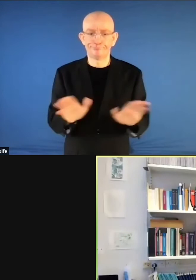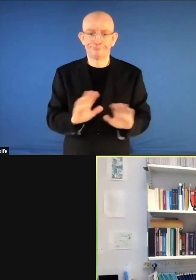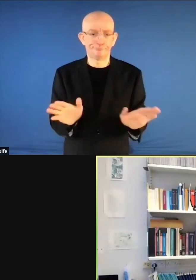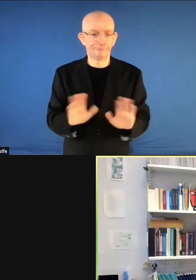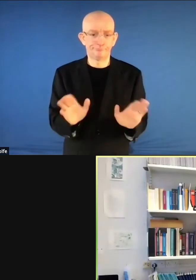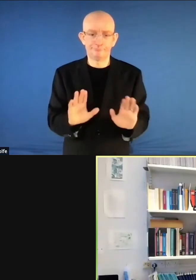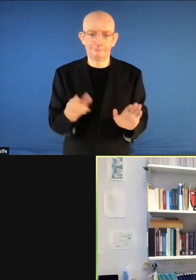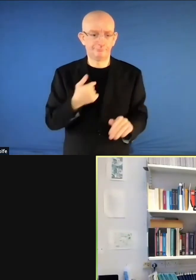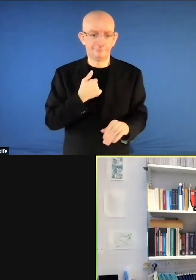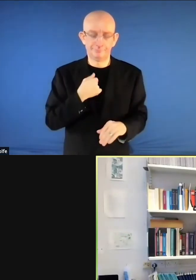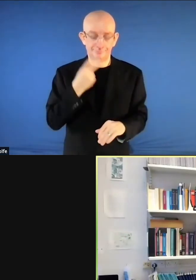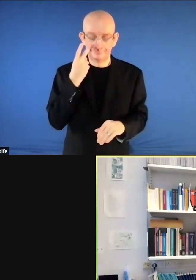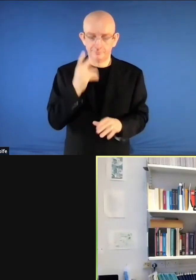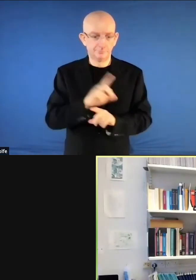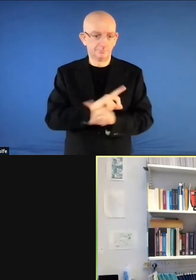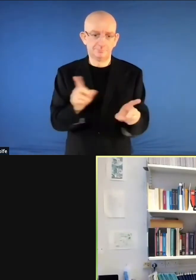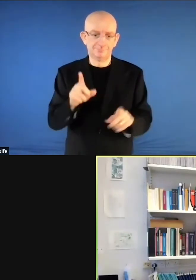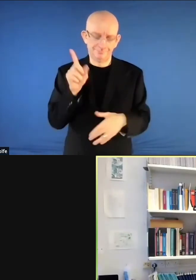okay, personally.